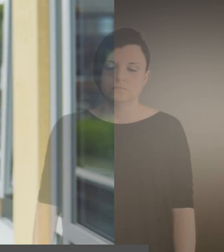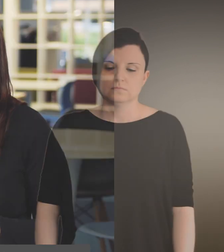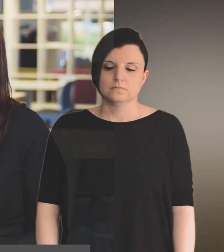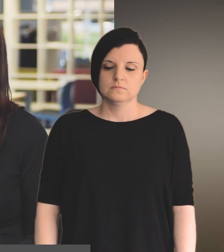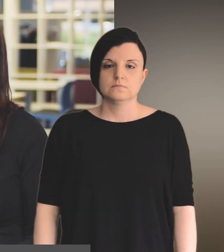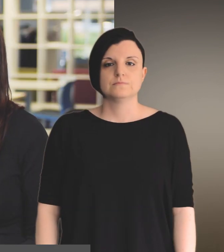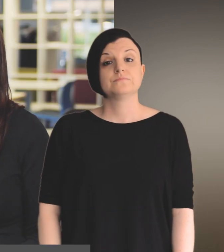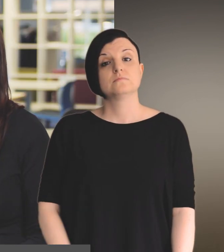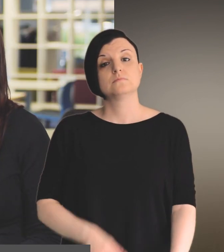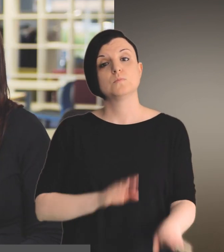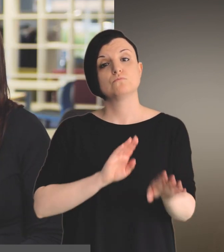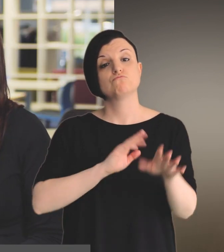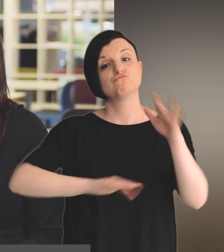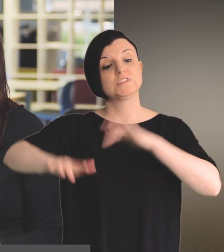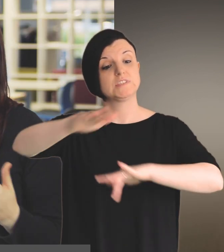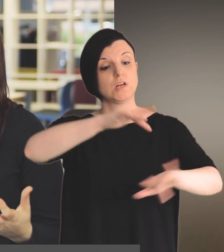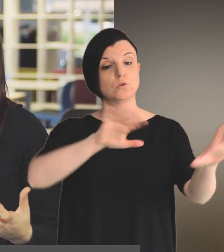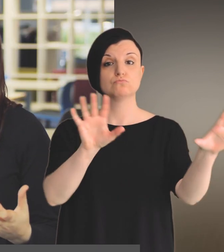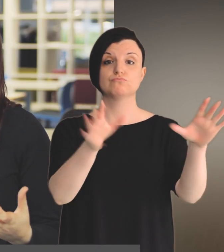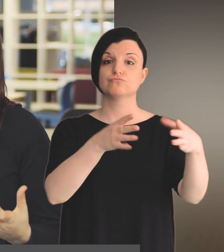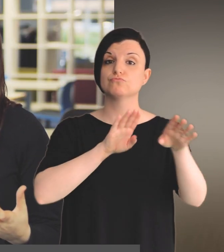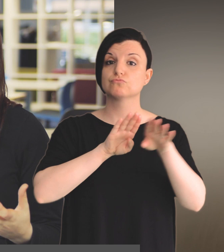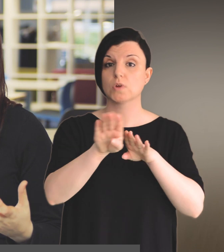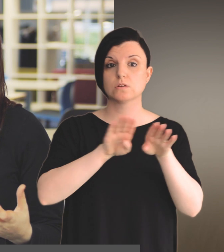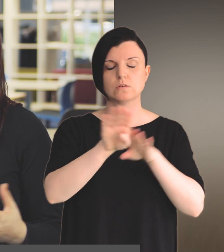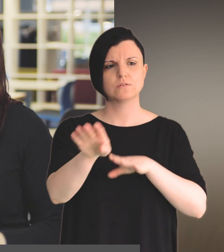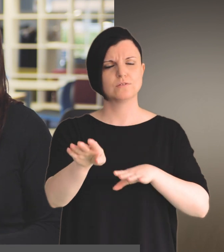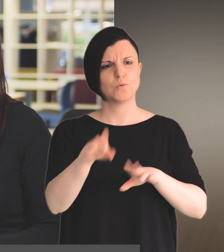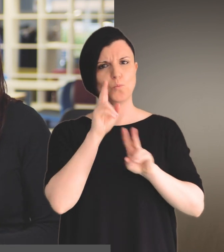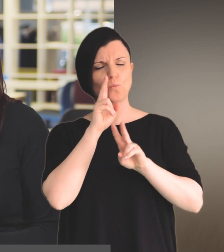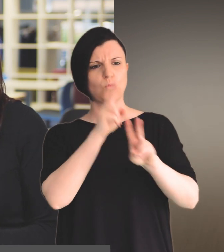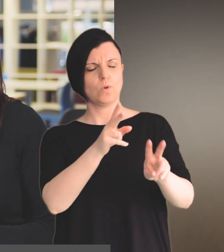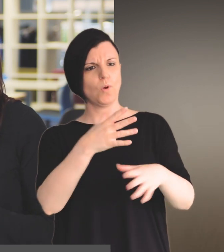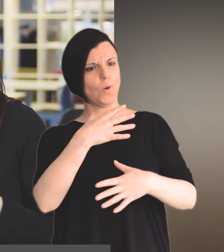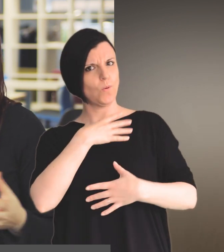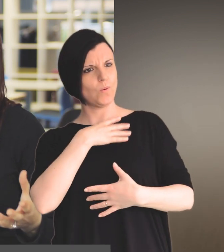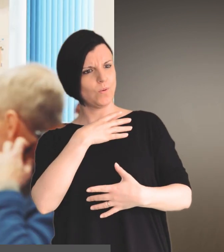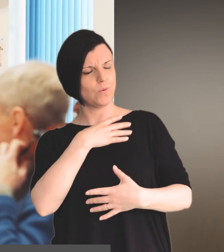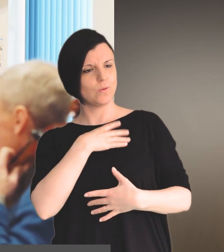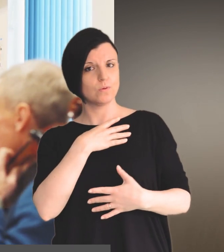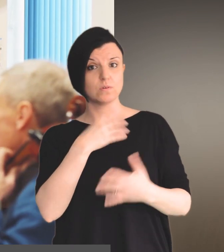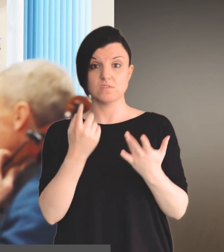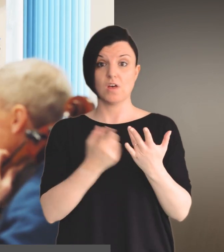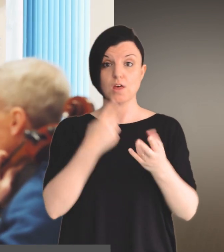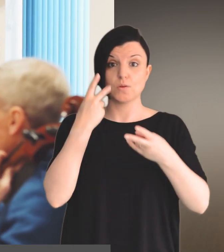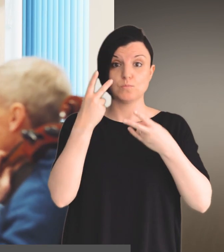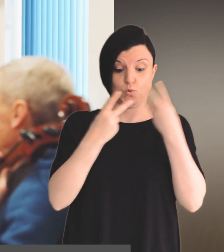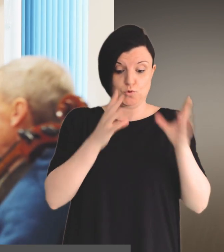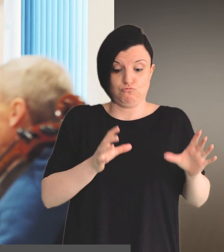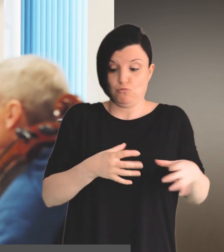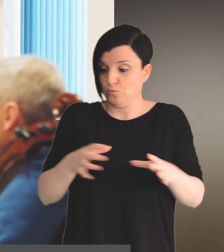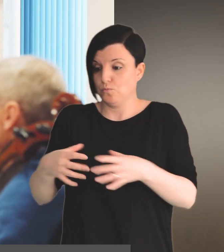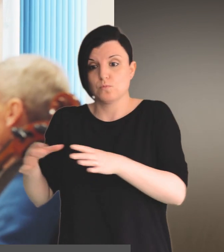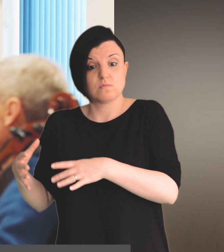have. Being in rehearsals with Resound is a totally eye-opening experience as well, because in some ways they're exactly the same as any other ensemble. They